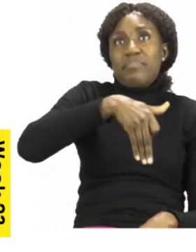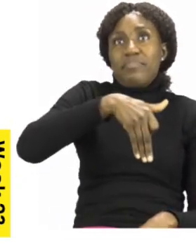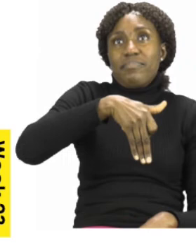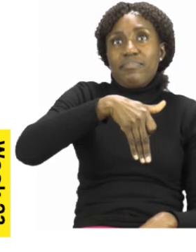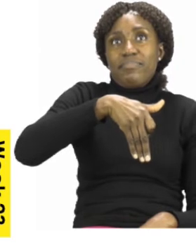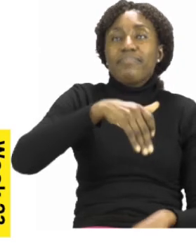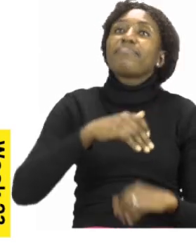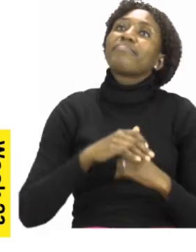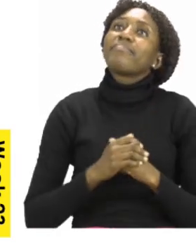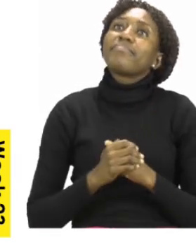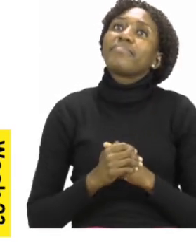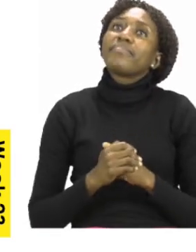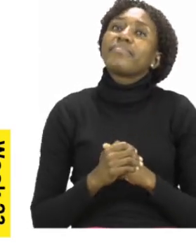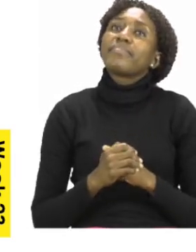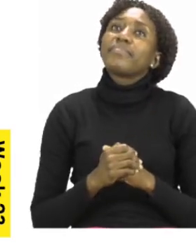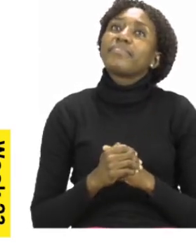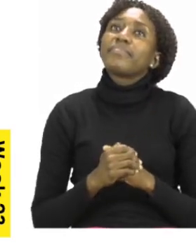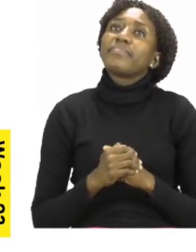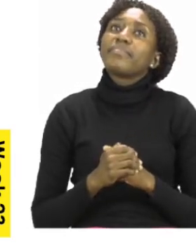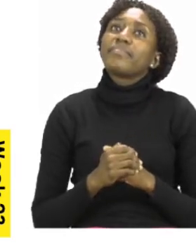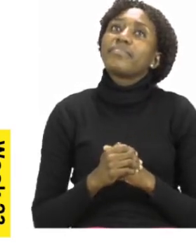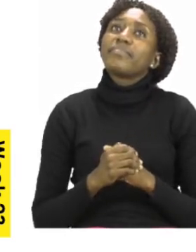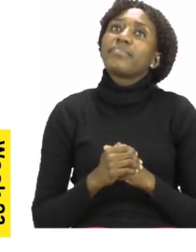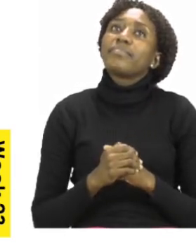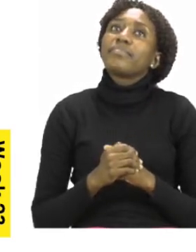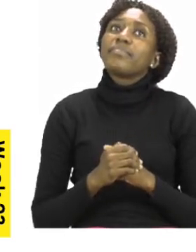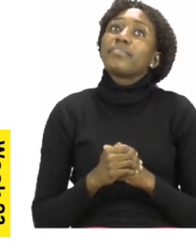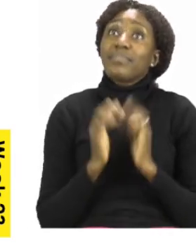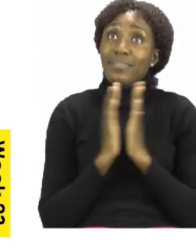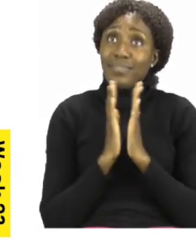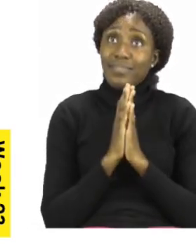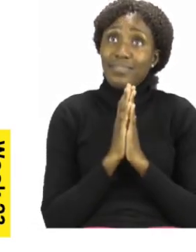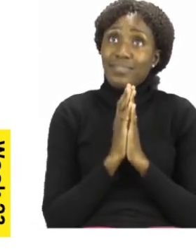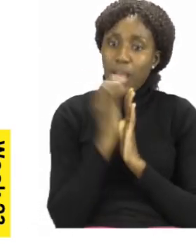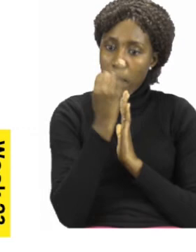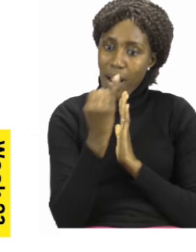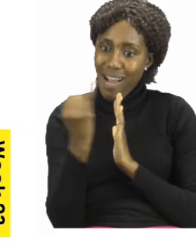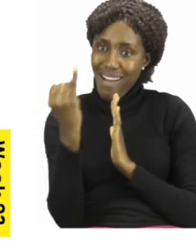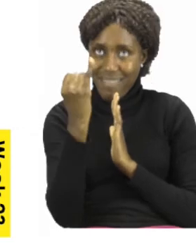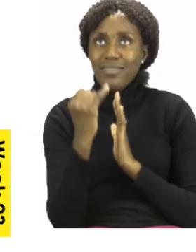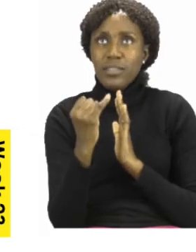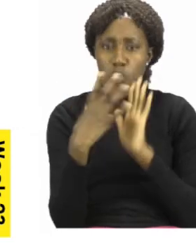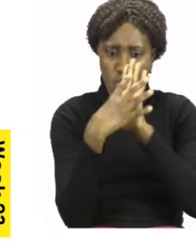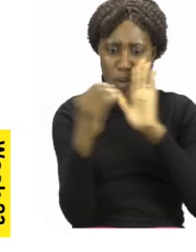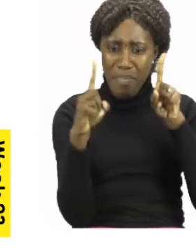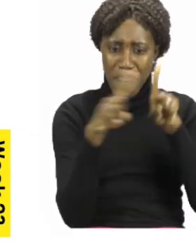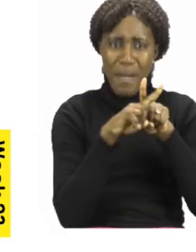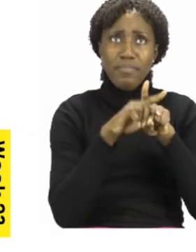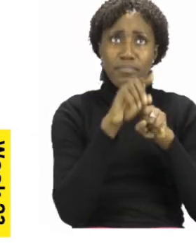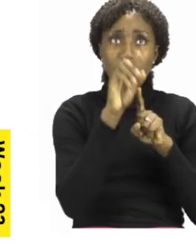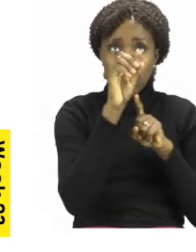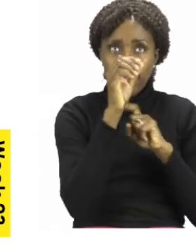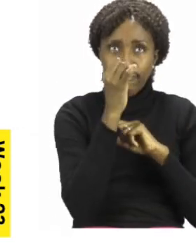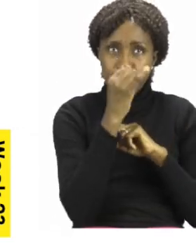Namibia. So I'm going to trust you to do this one by yourselves. Please